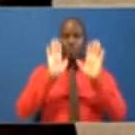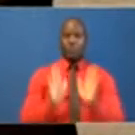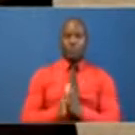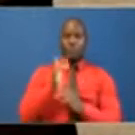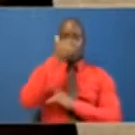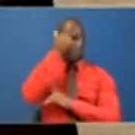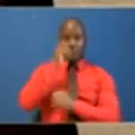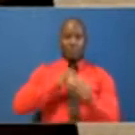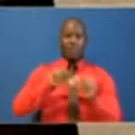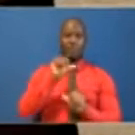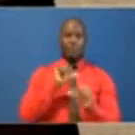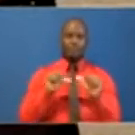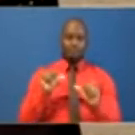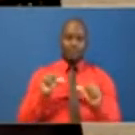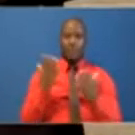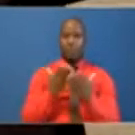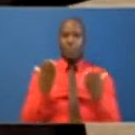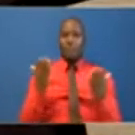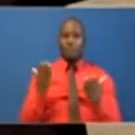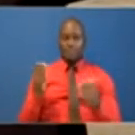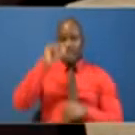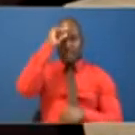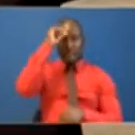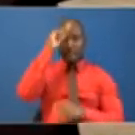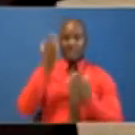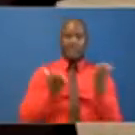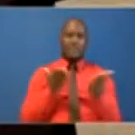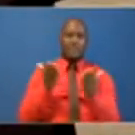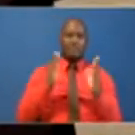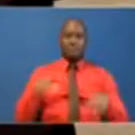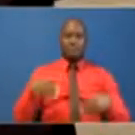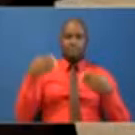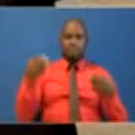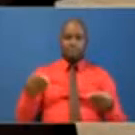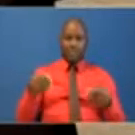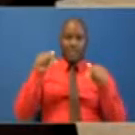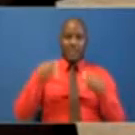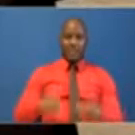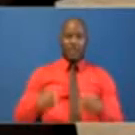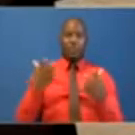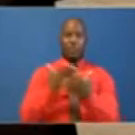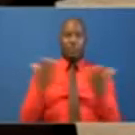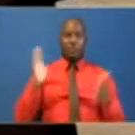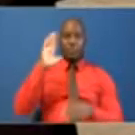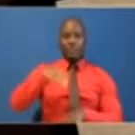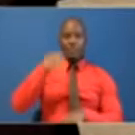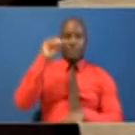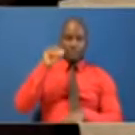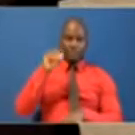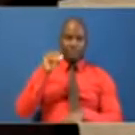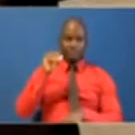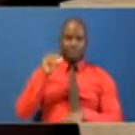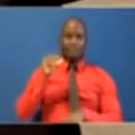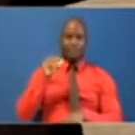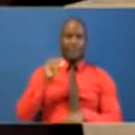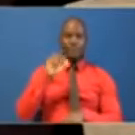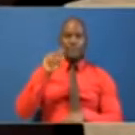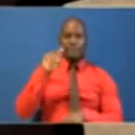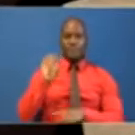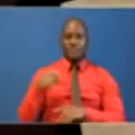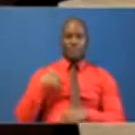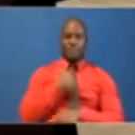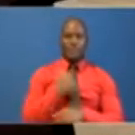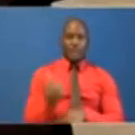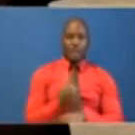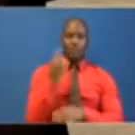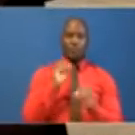because in terms of where the government services are offered this is where you will find it francis we are not